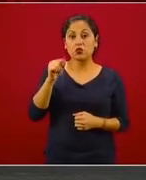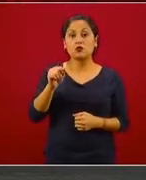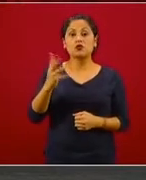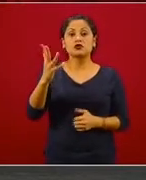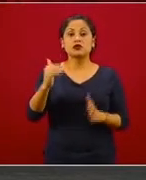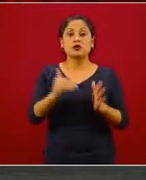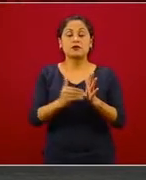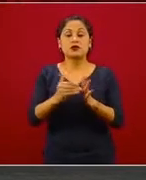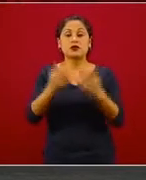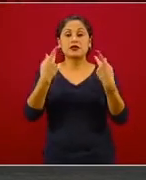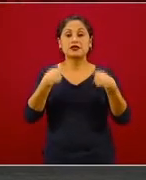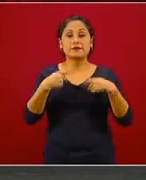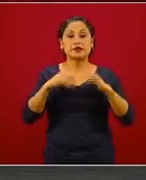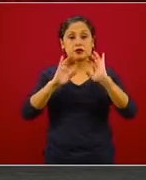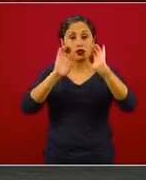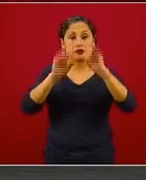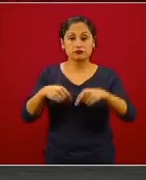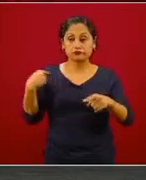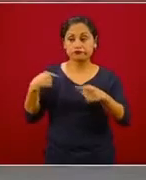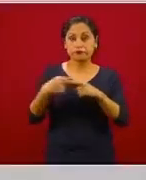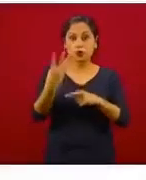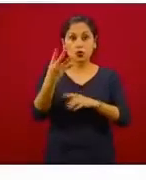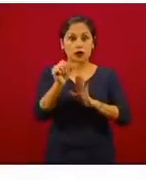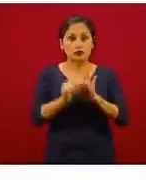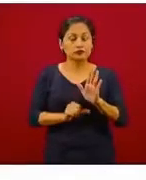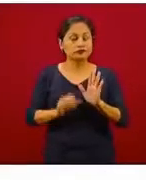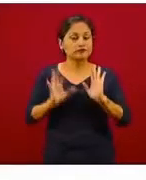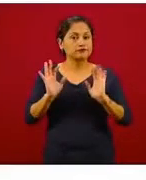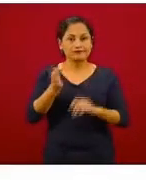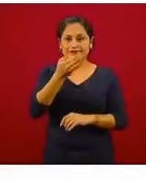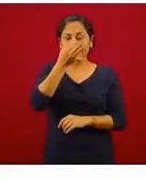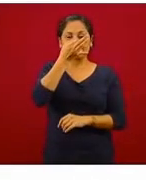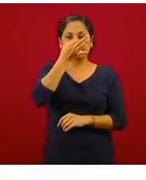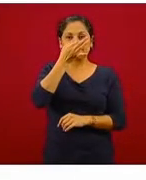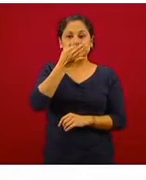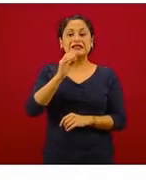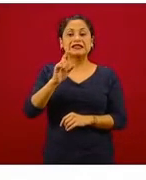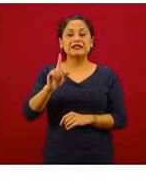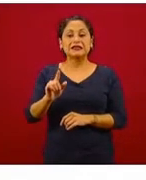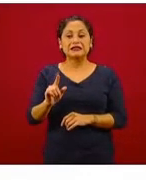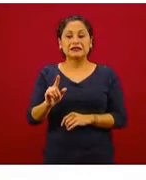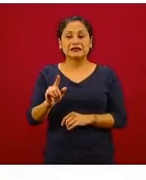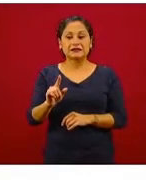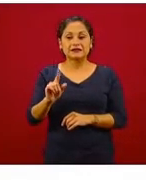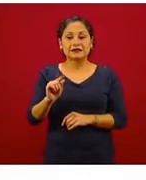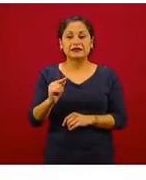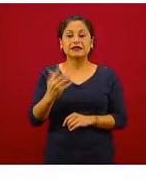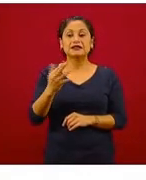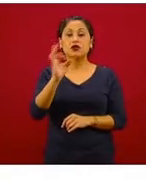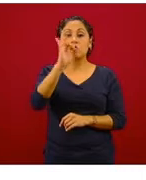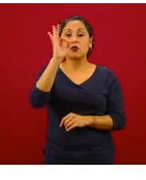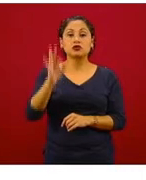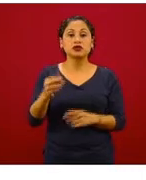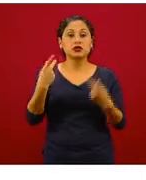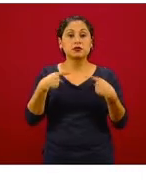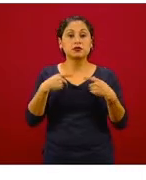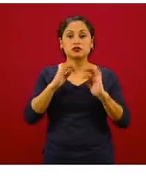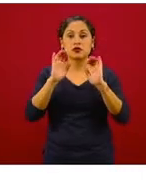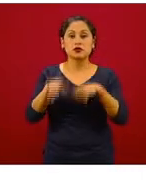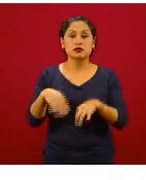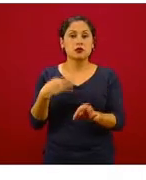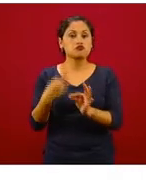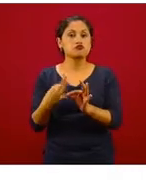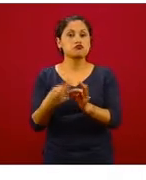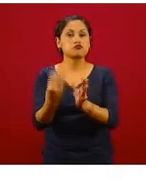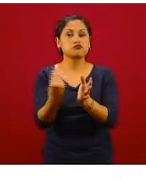I have the clean slide here again. Okay, so we have now 1.5 million subscribers in